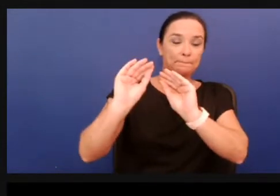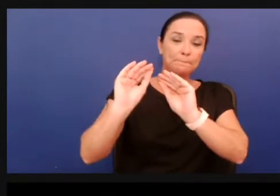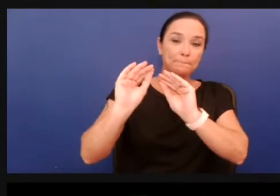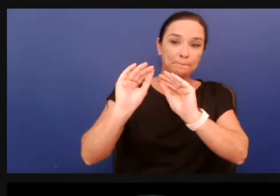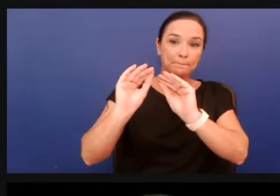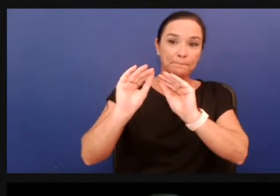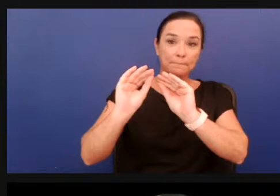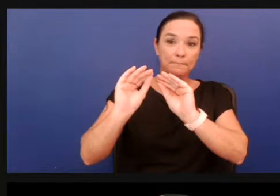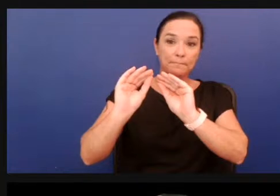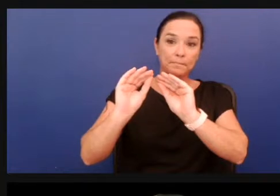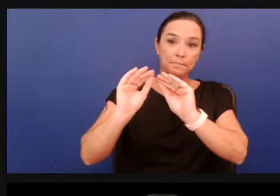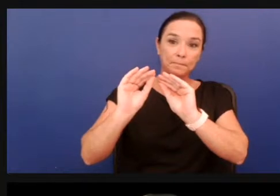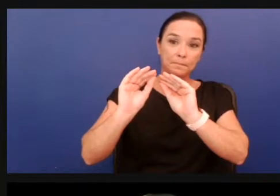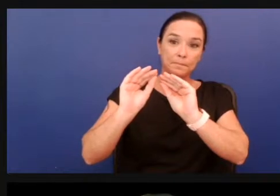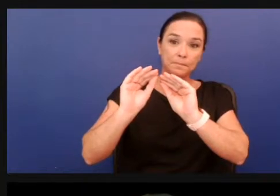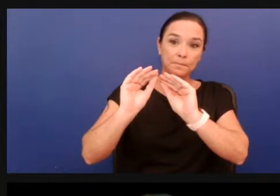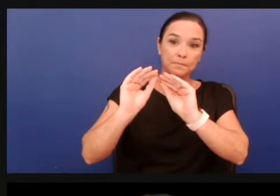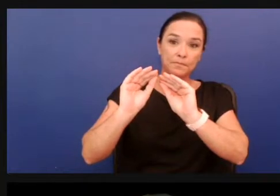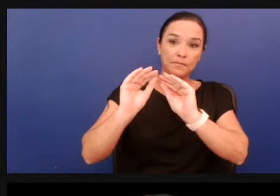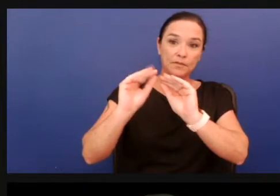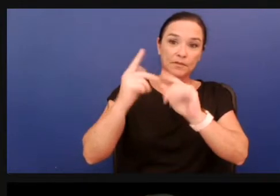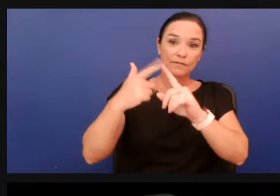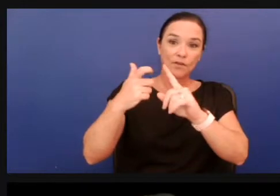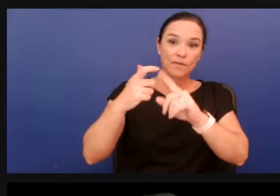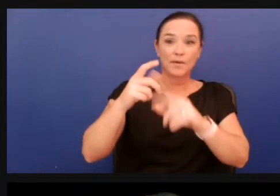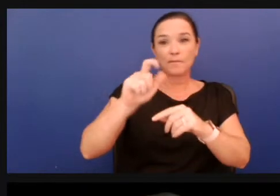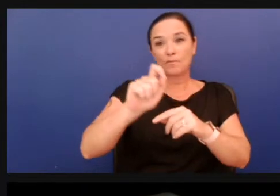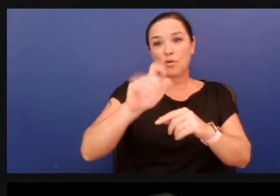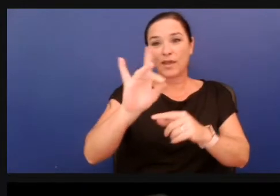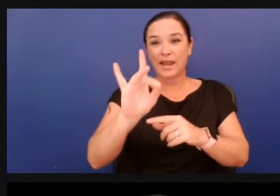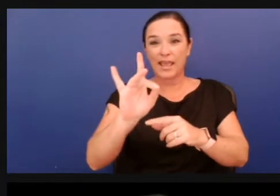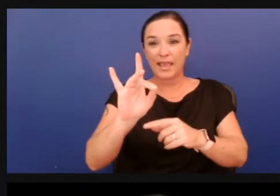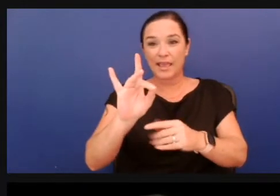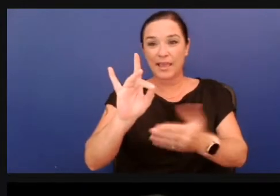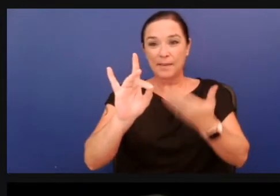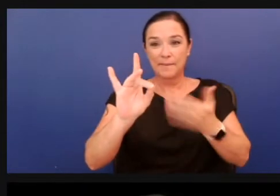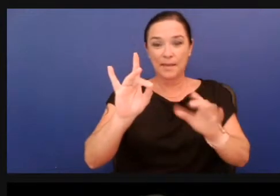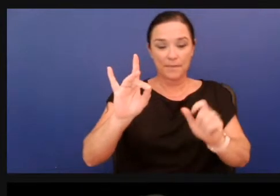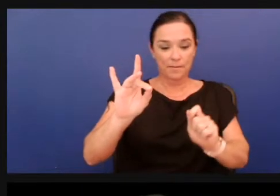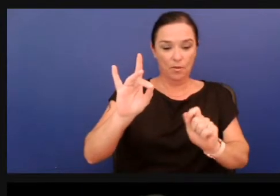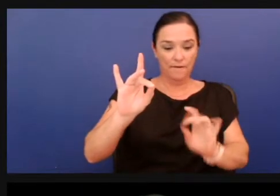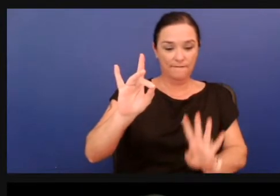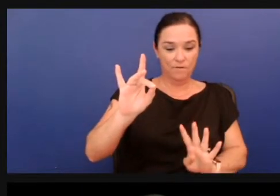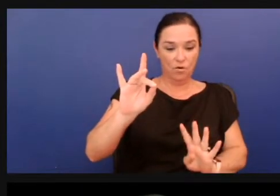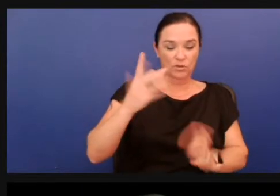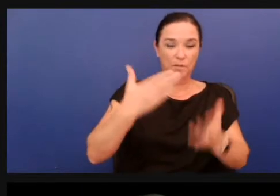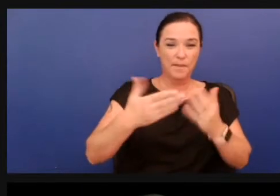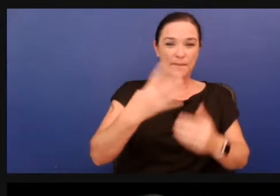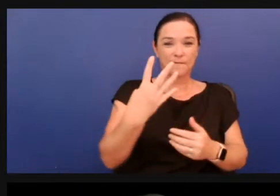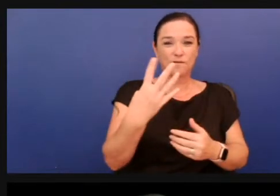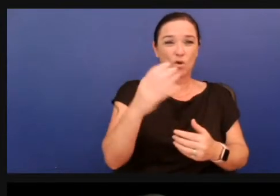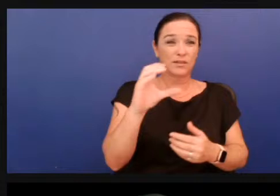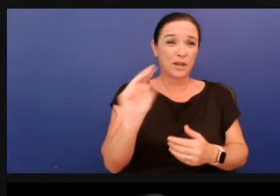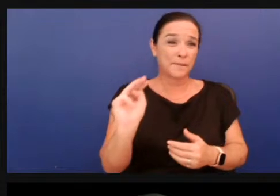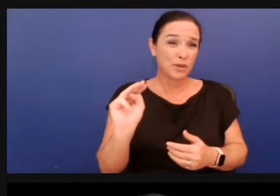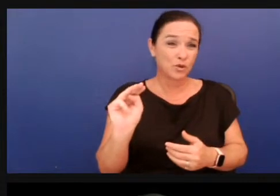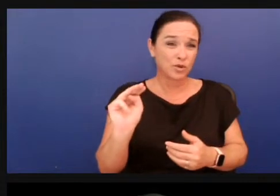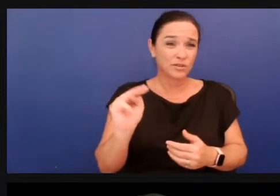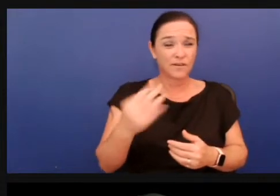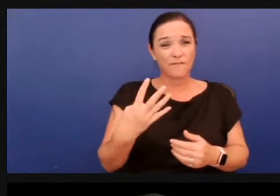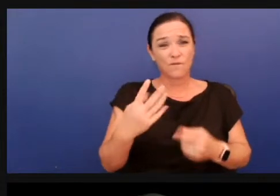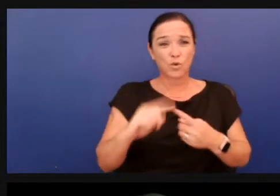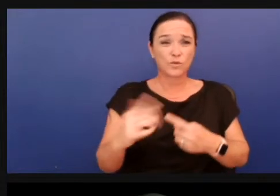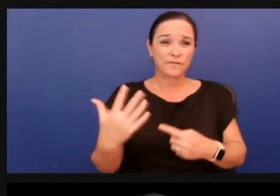by, that looks like 0.8 maybe, and that looks like it could be 0.4. So you're looking at 4 centimeters, 4 to 5 centimeters, a couple